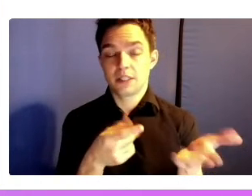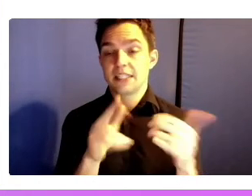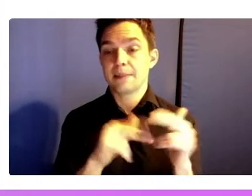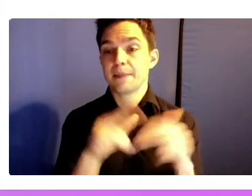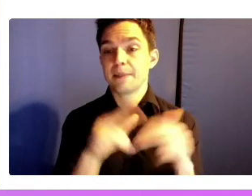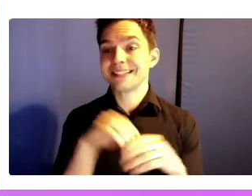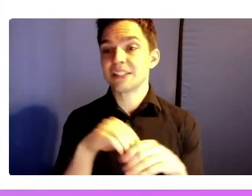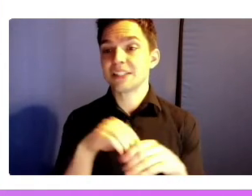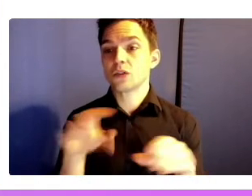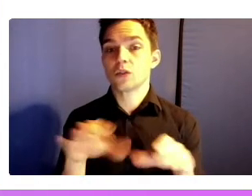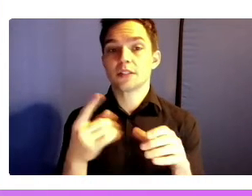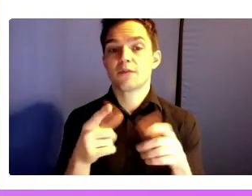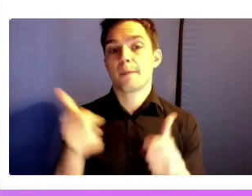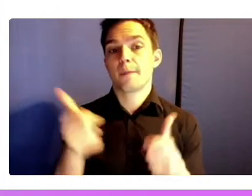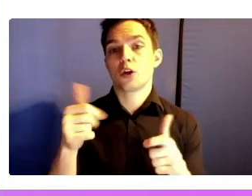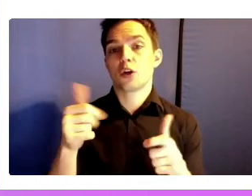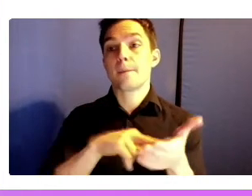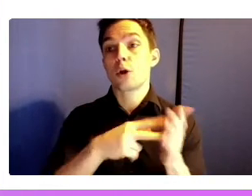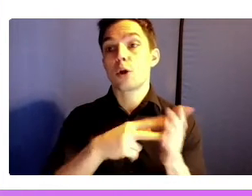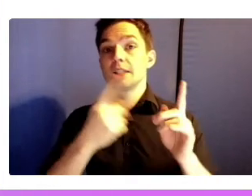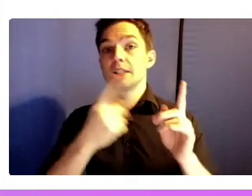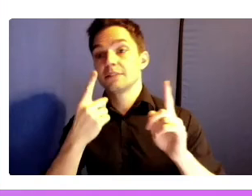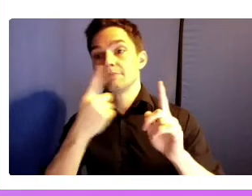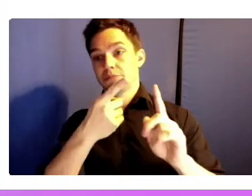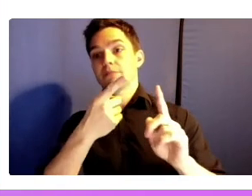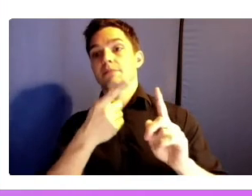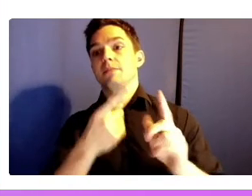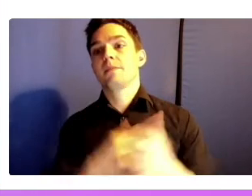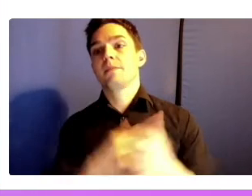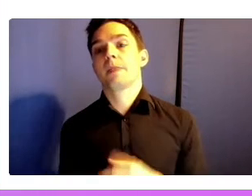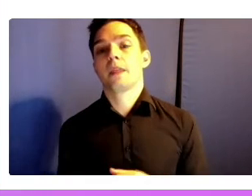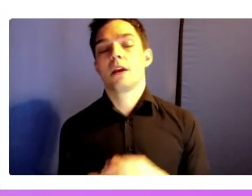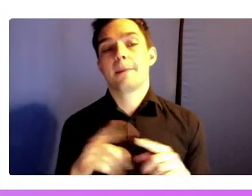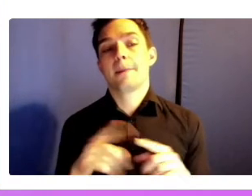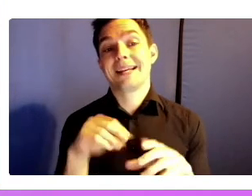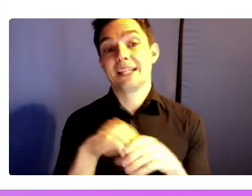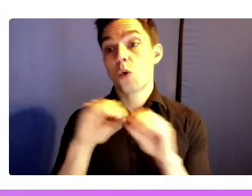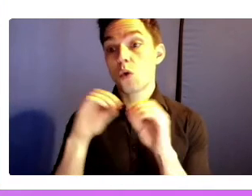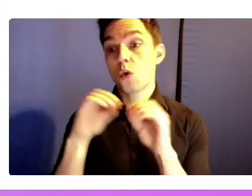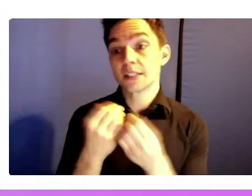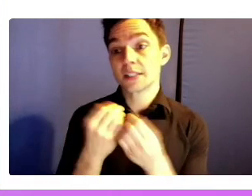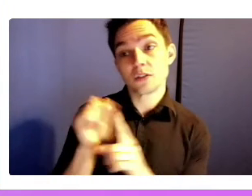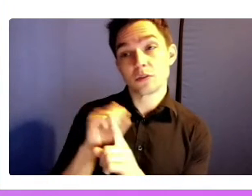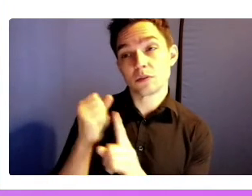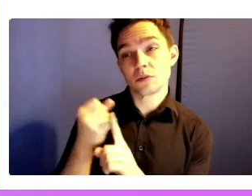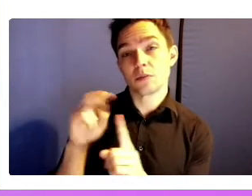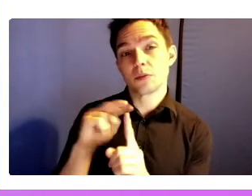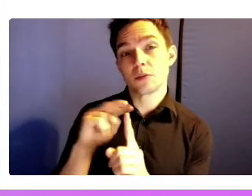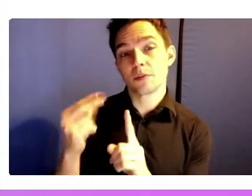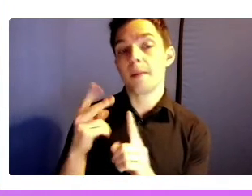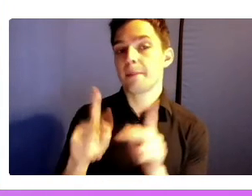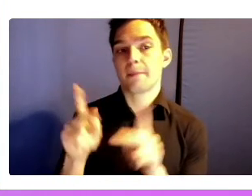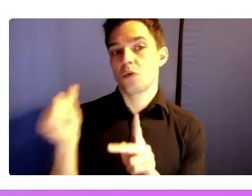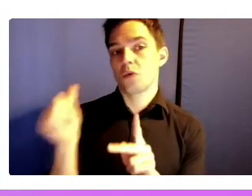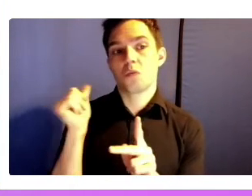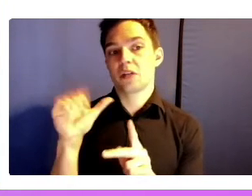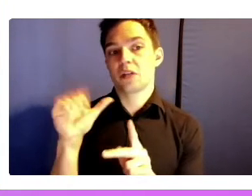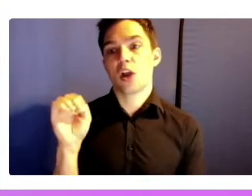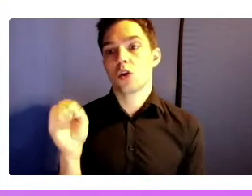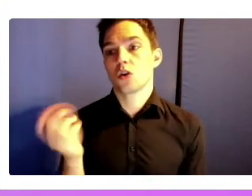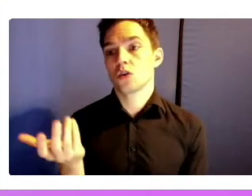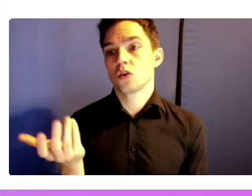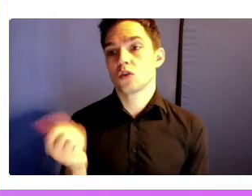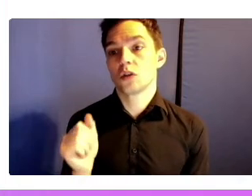doing something for a bigger purpose. But if in the organizational context, people aren't going to care,